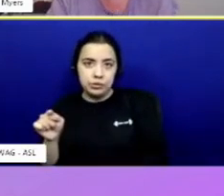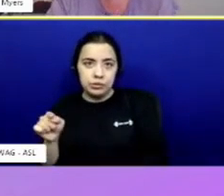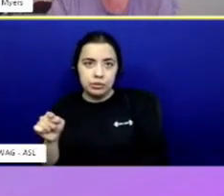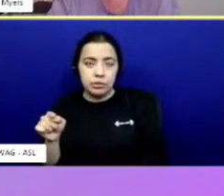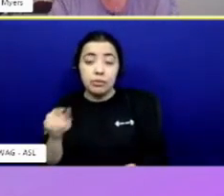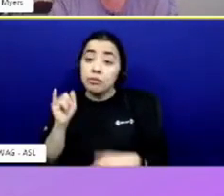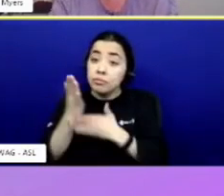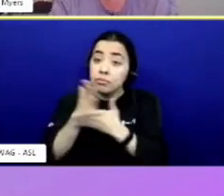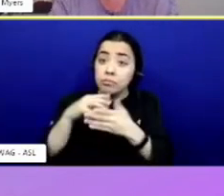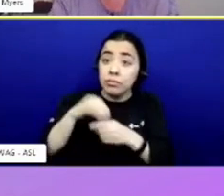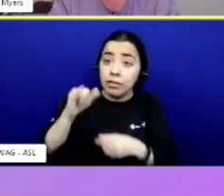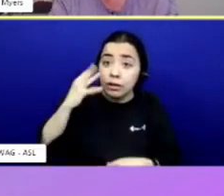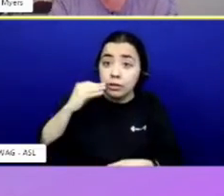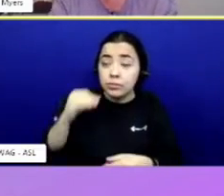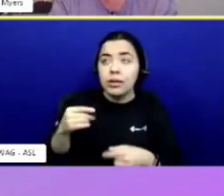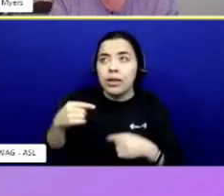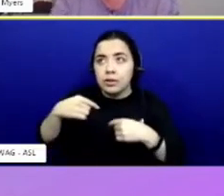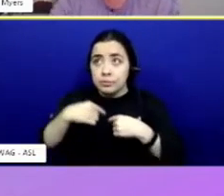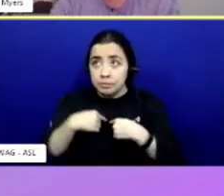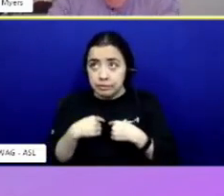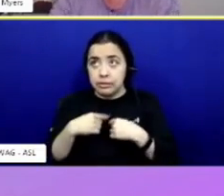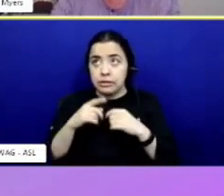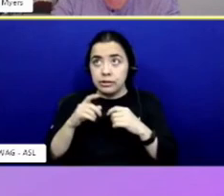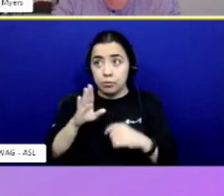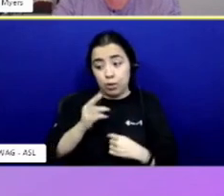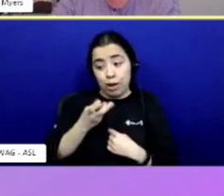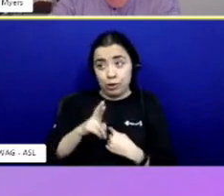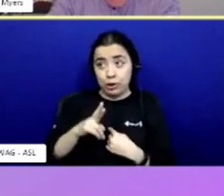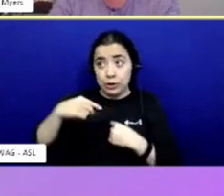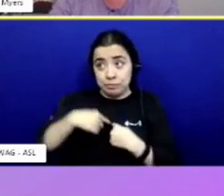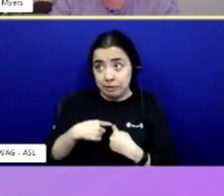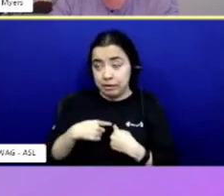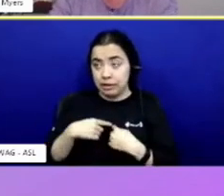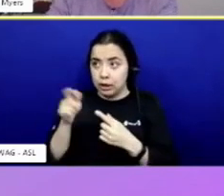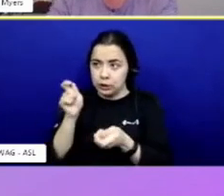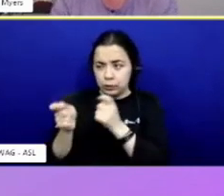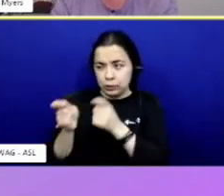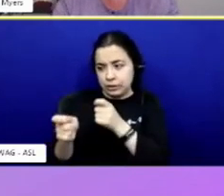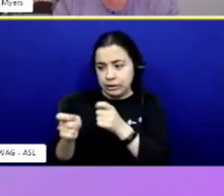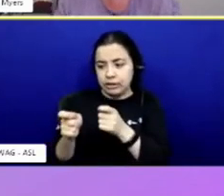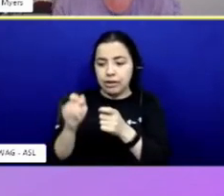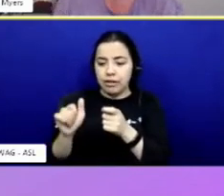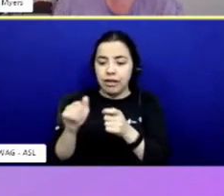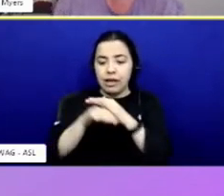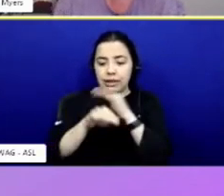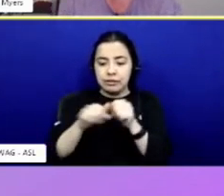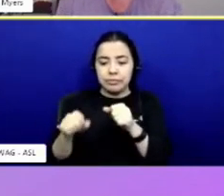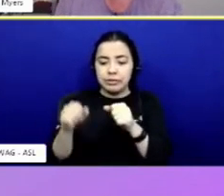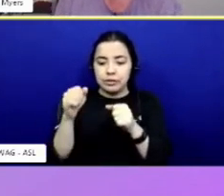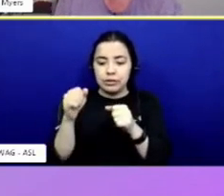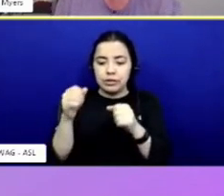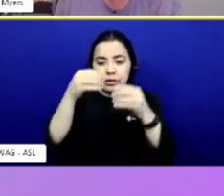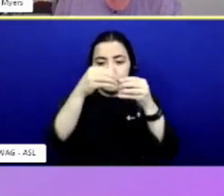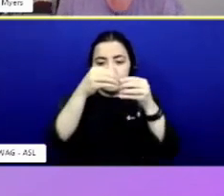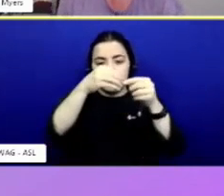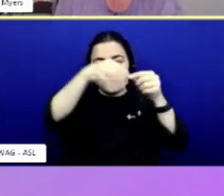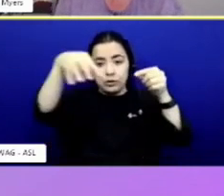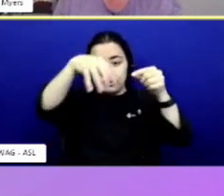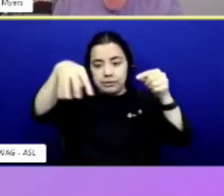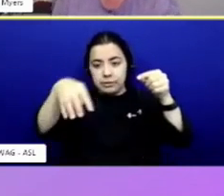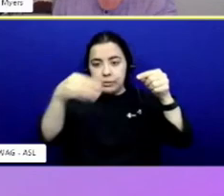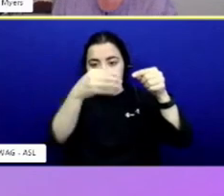just curate, tweak, modify the accessibility tree in a certain way to provide a